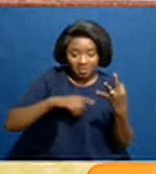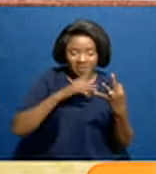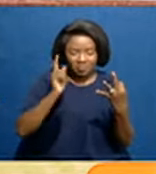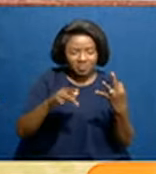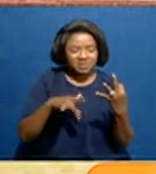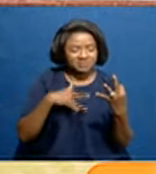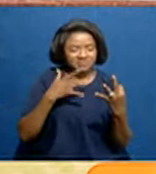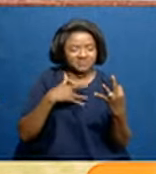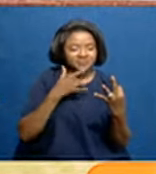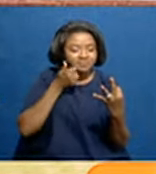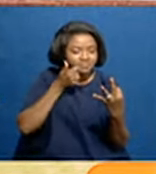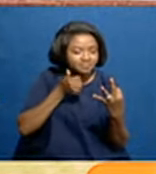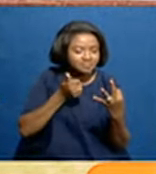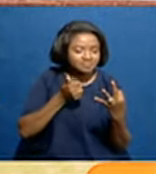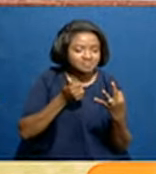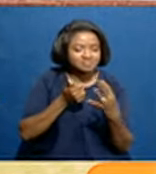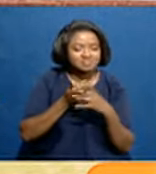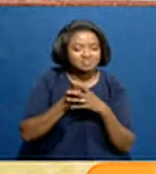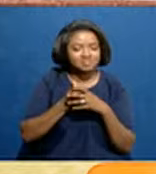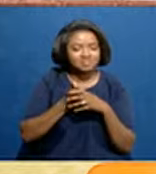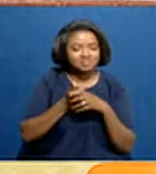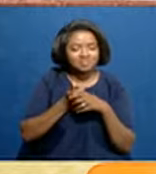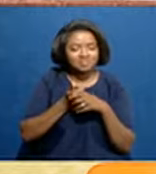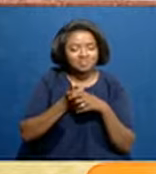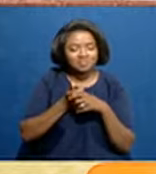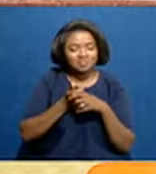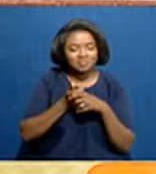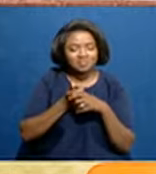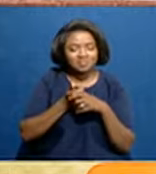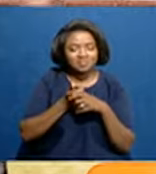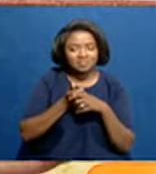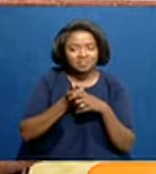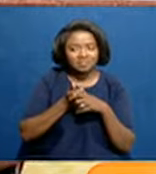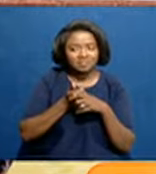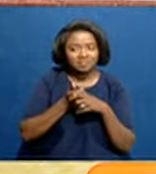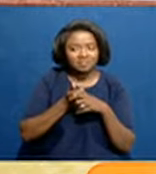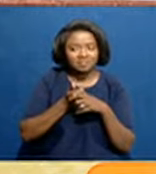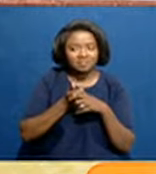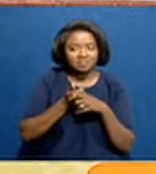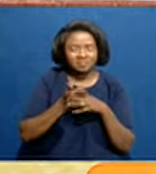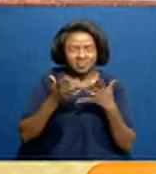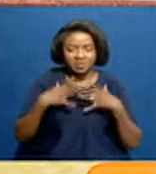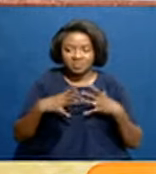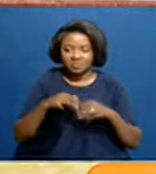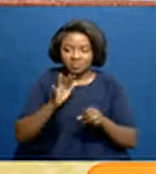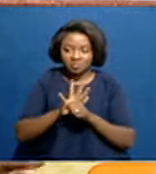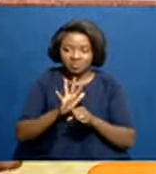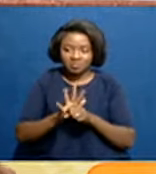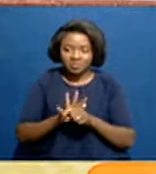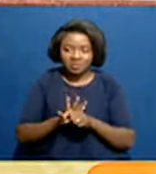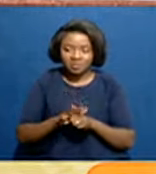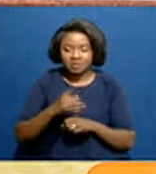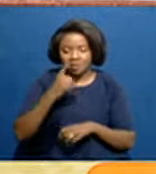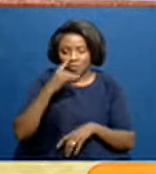nothing, which is perhaps what majority of people say, now I have a home, please don't